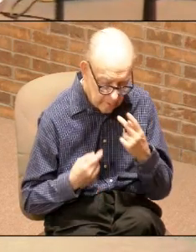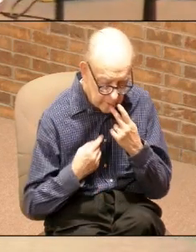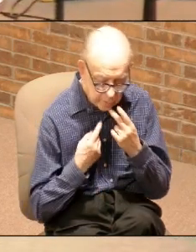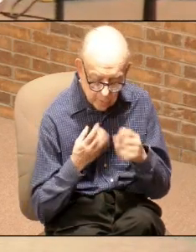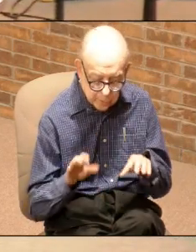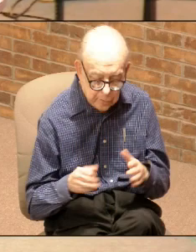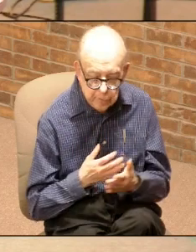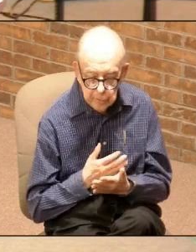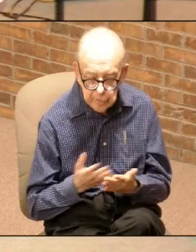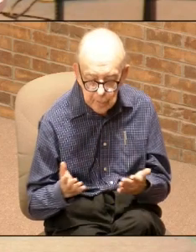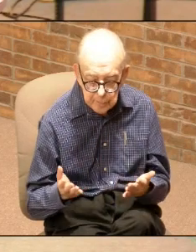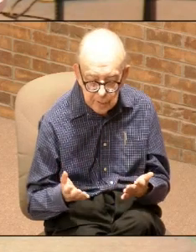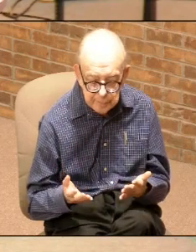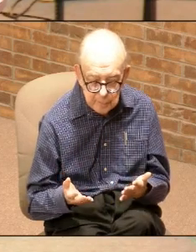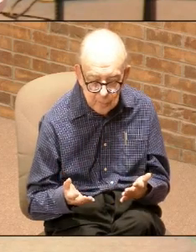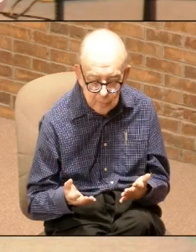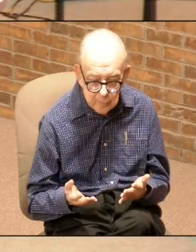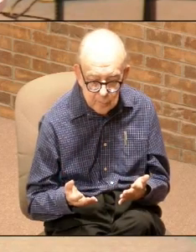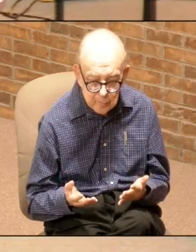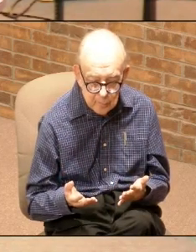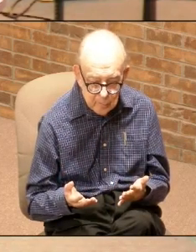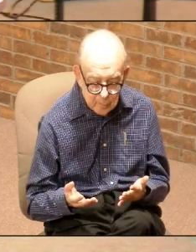do something.